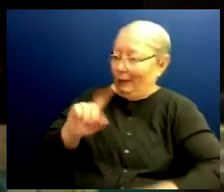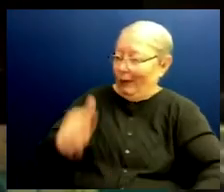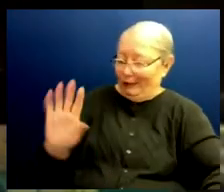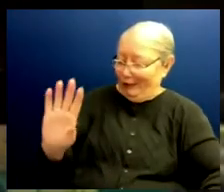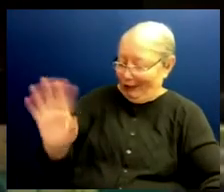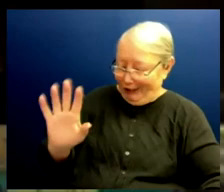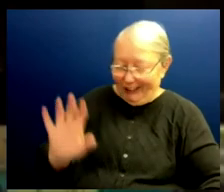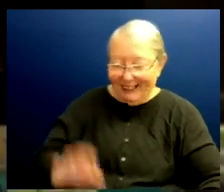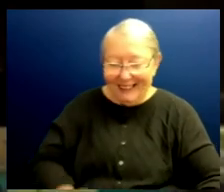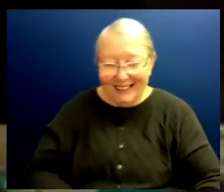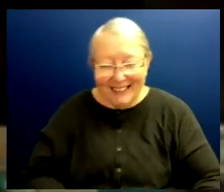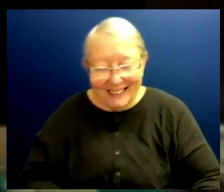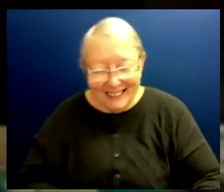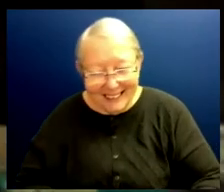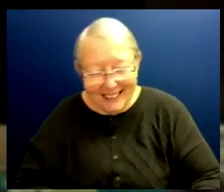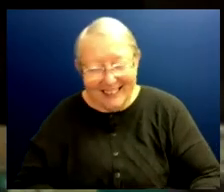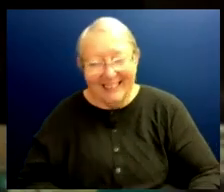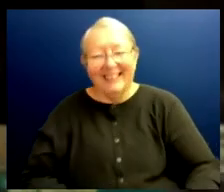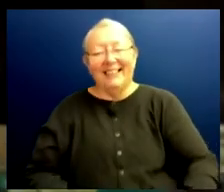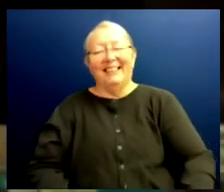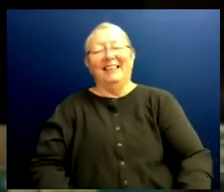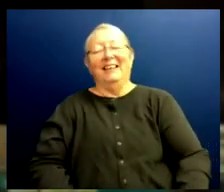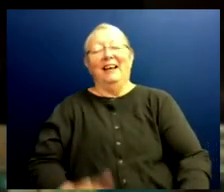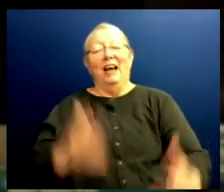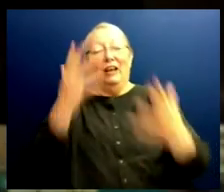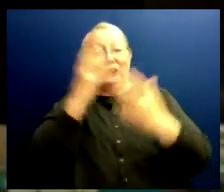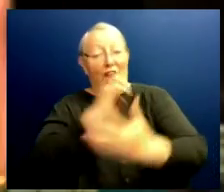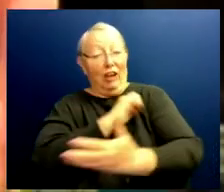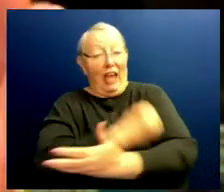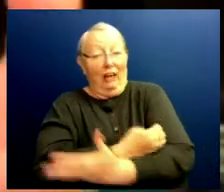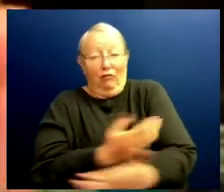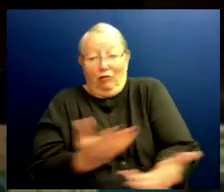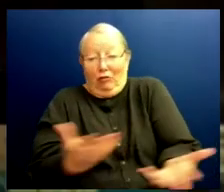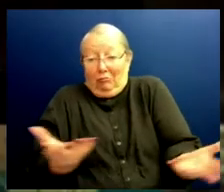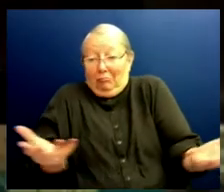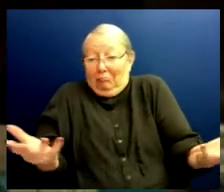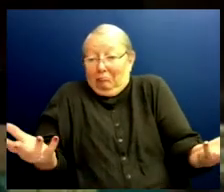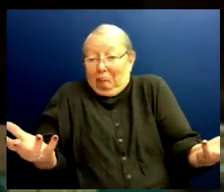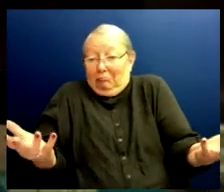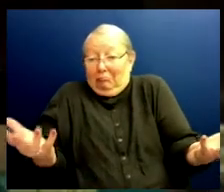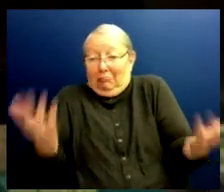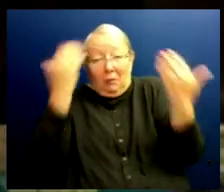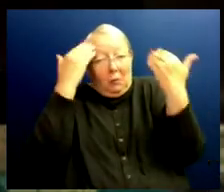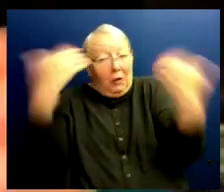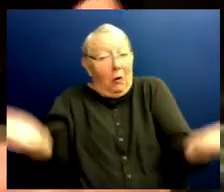So dark energy, we don't know what it is. I mean,